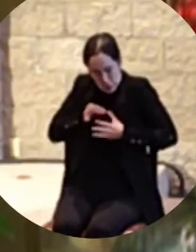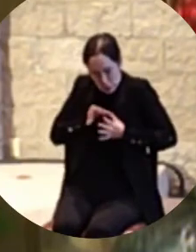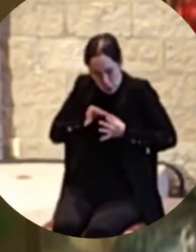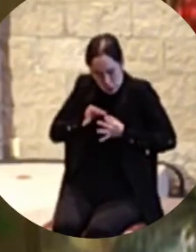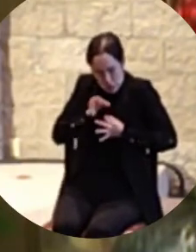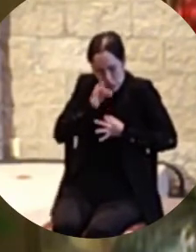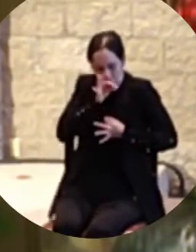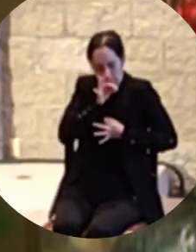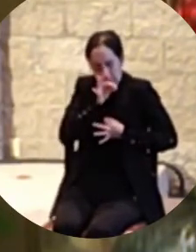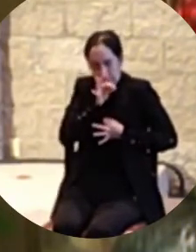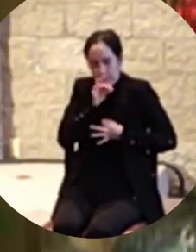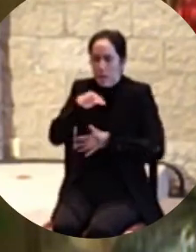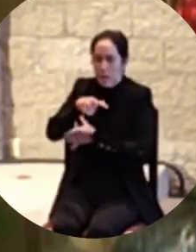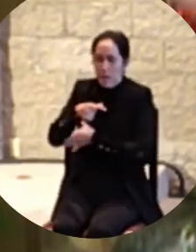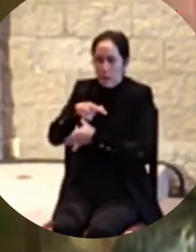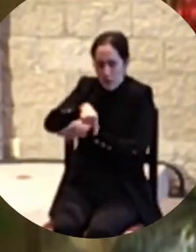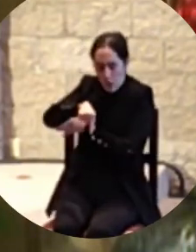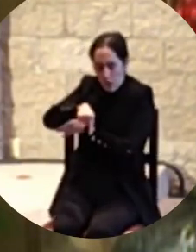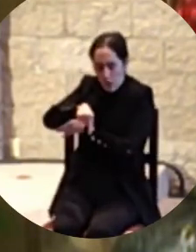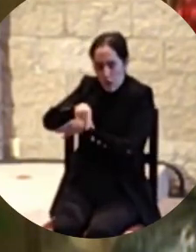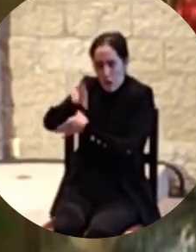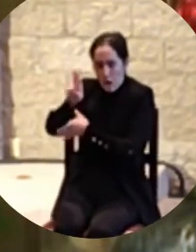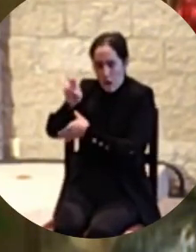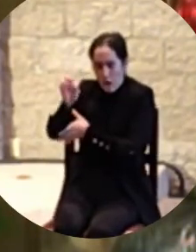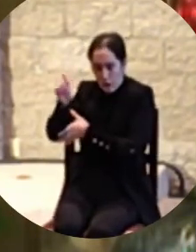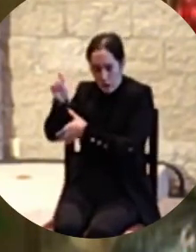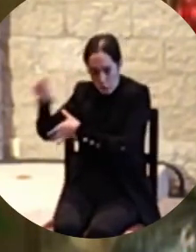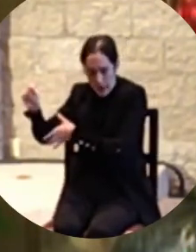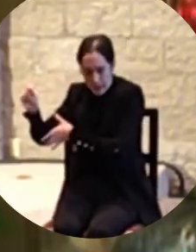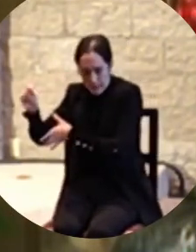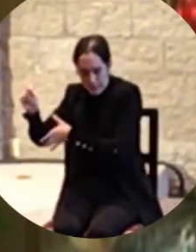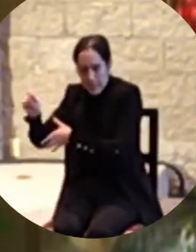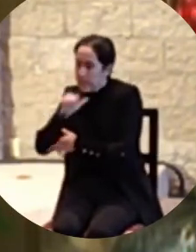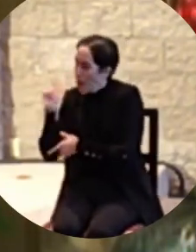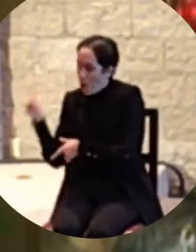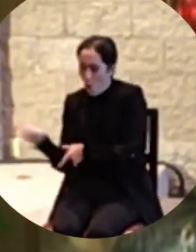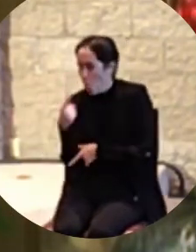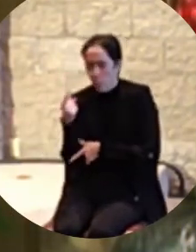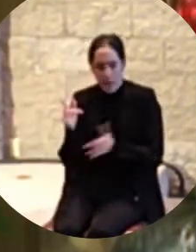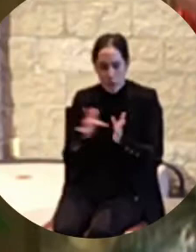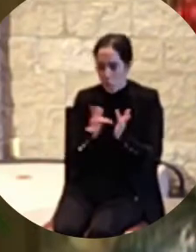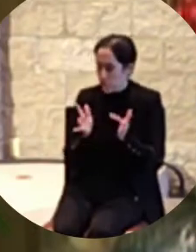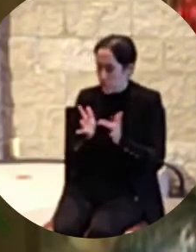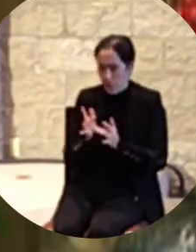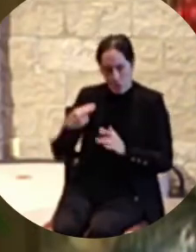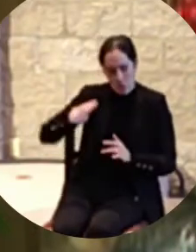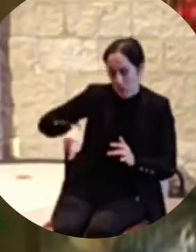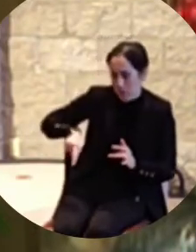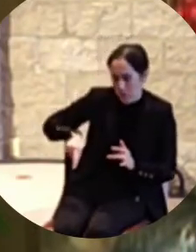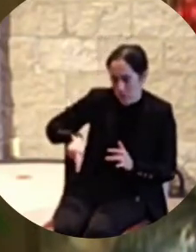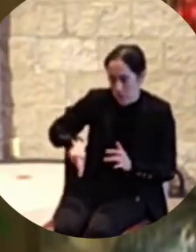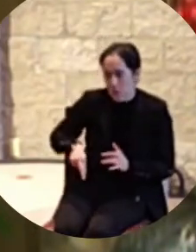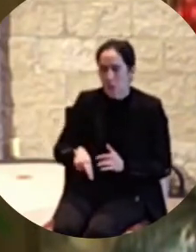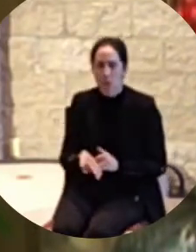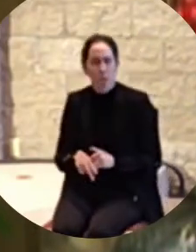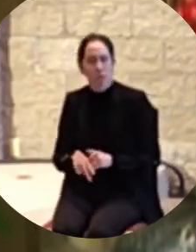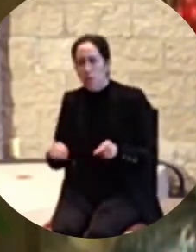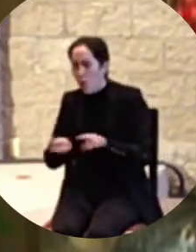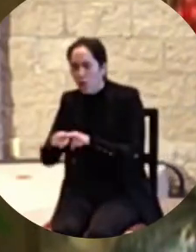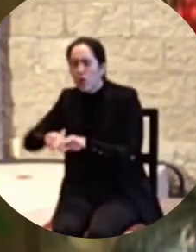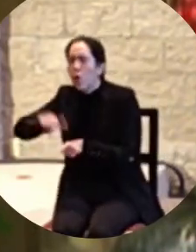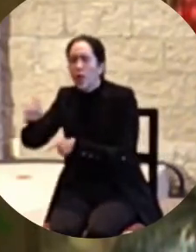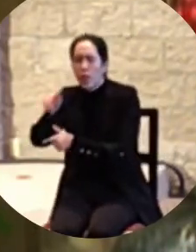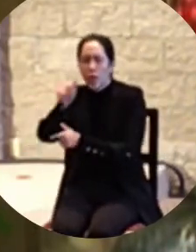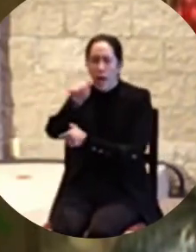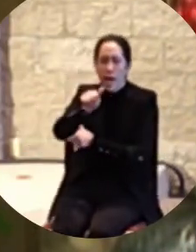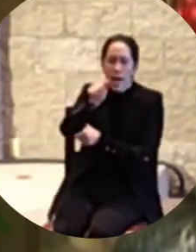the quest of also the other Abrahamic religions as well, and other religions of the world. And that's one thing I love